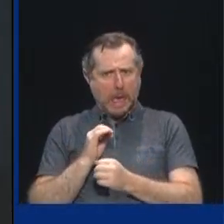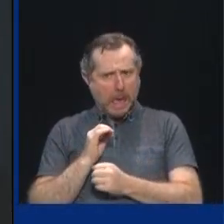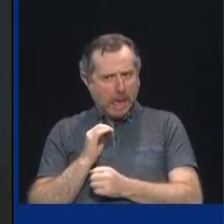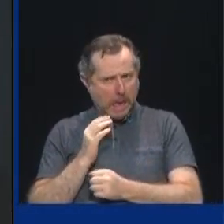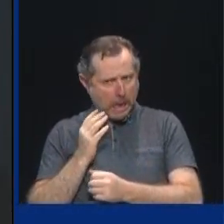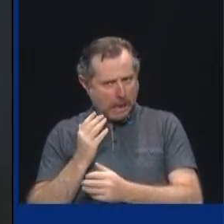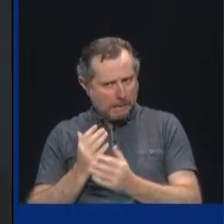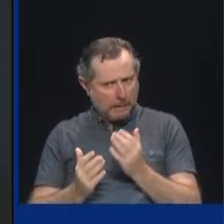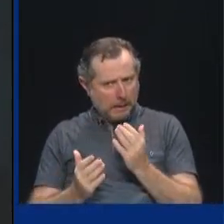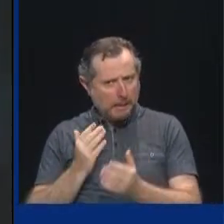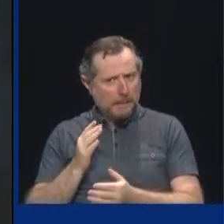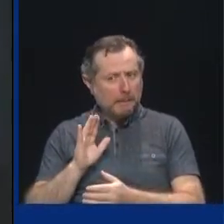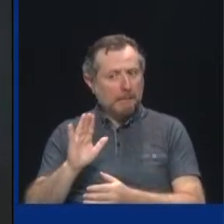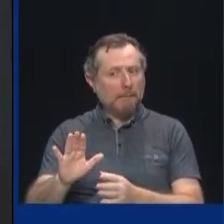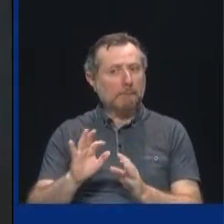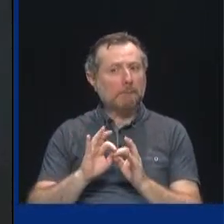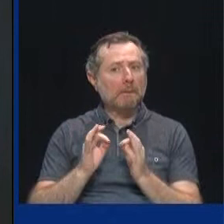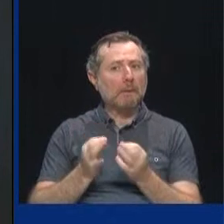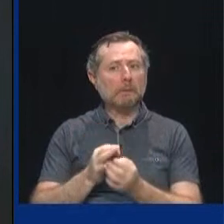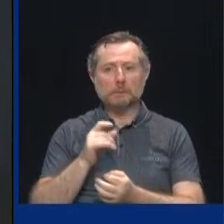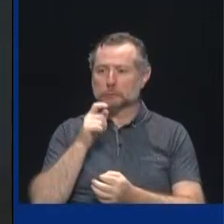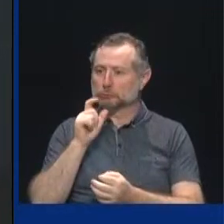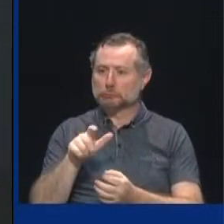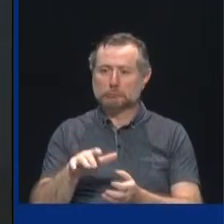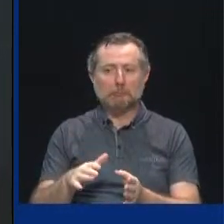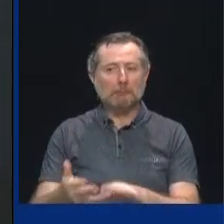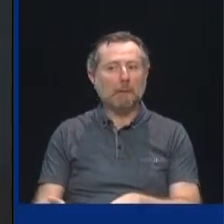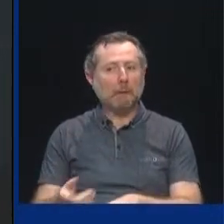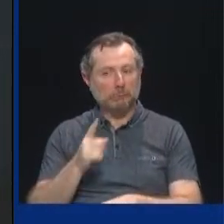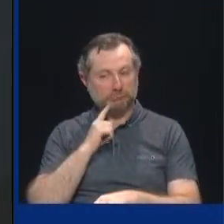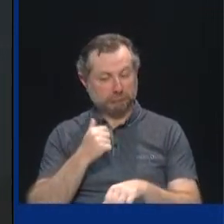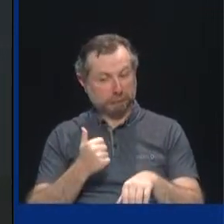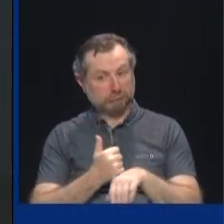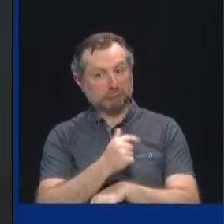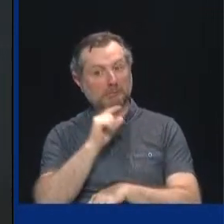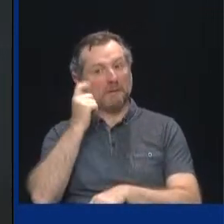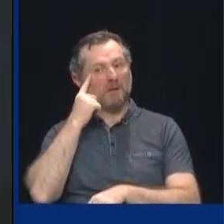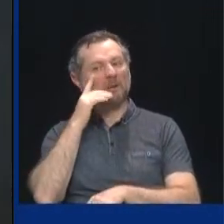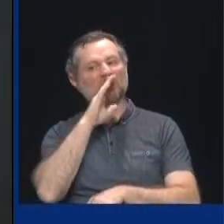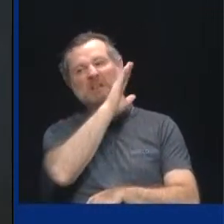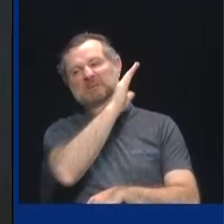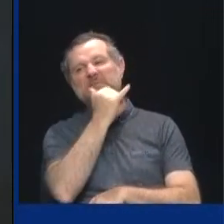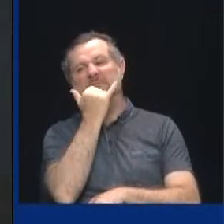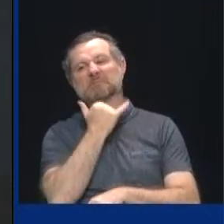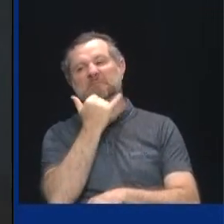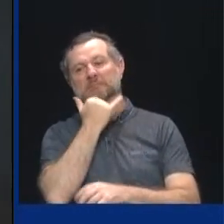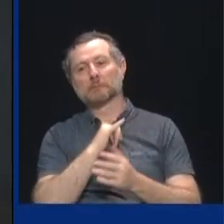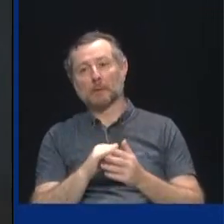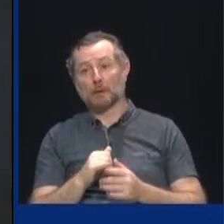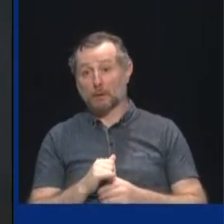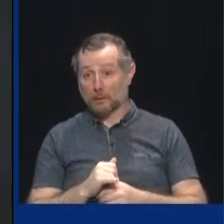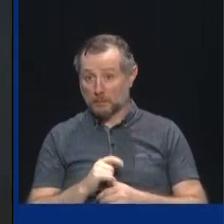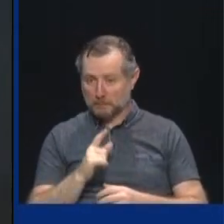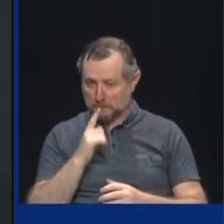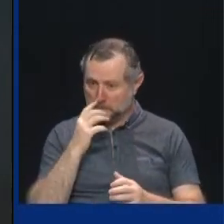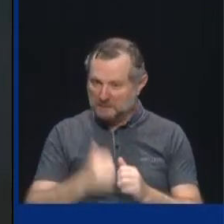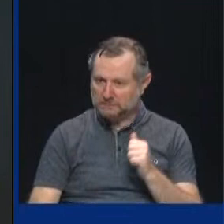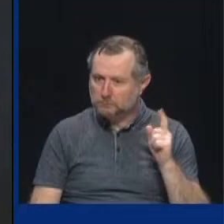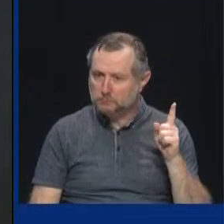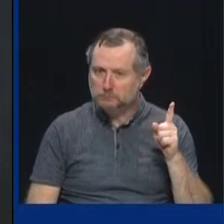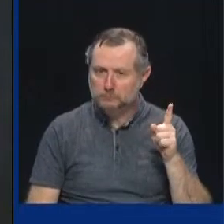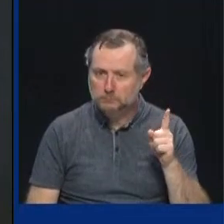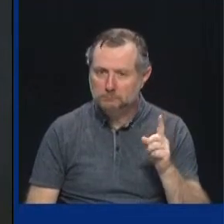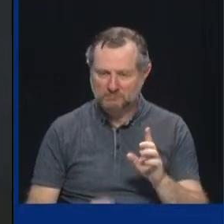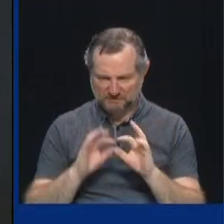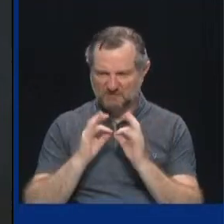to die. It was a government mistake. How mean to do to the families